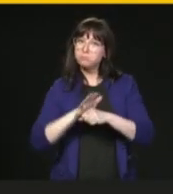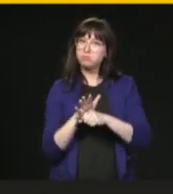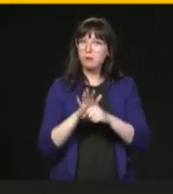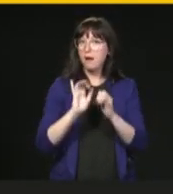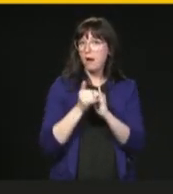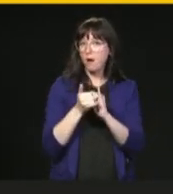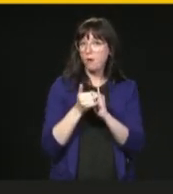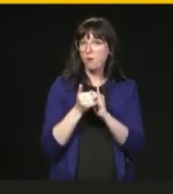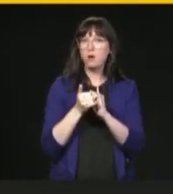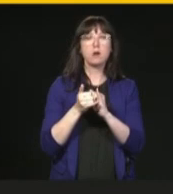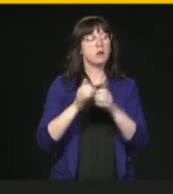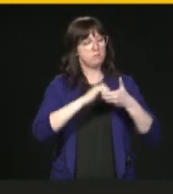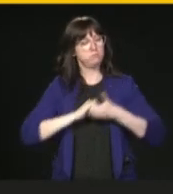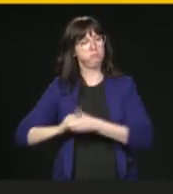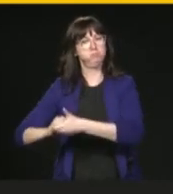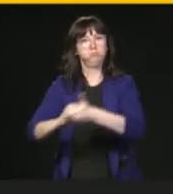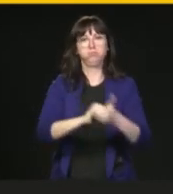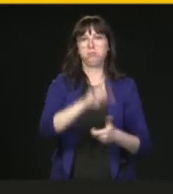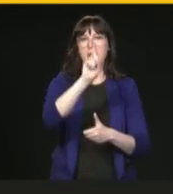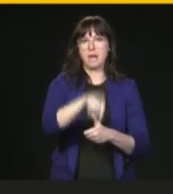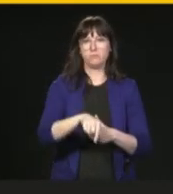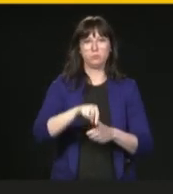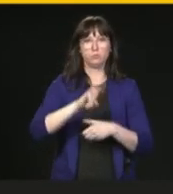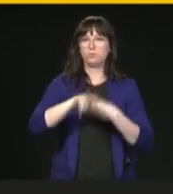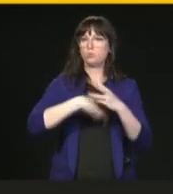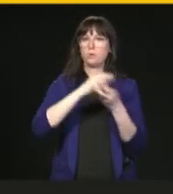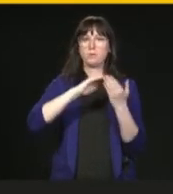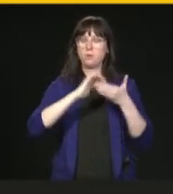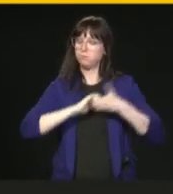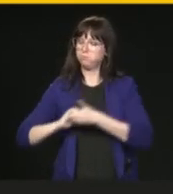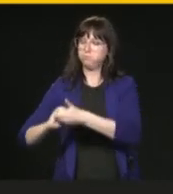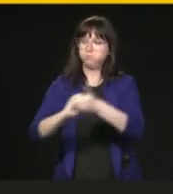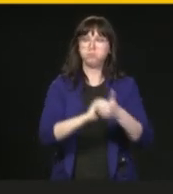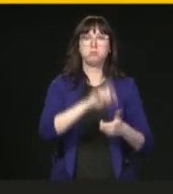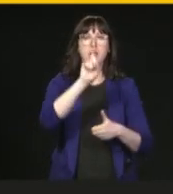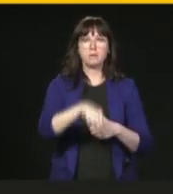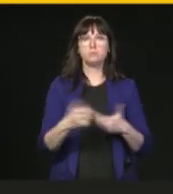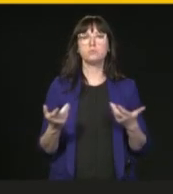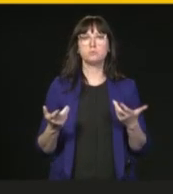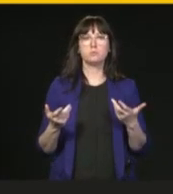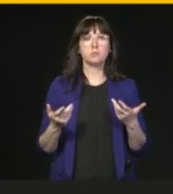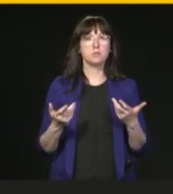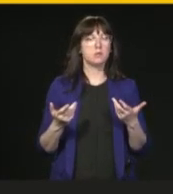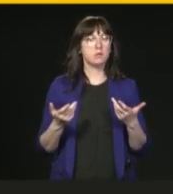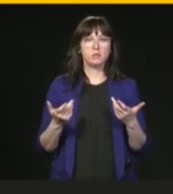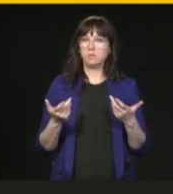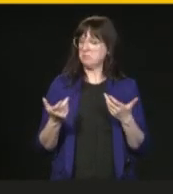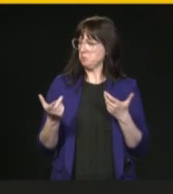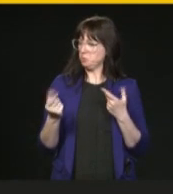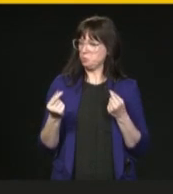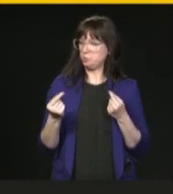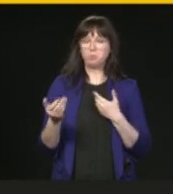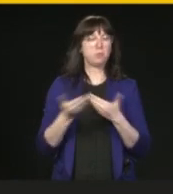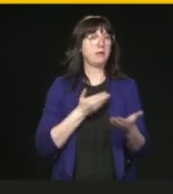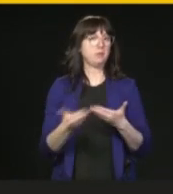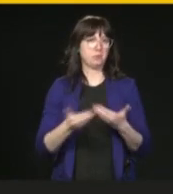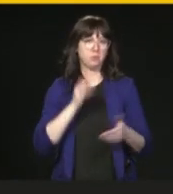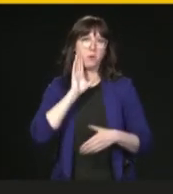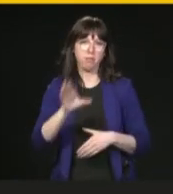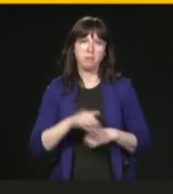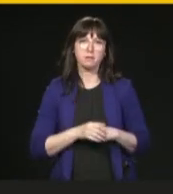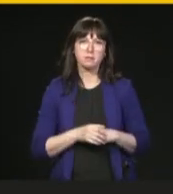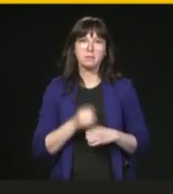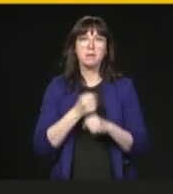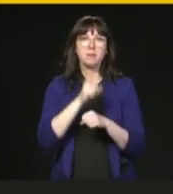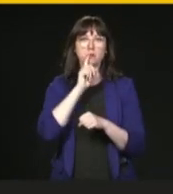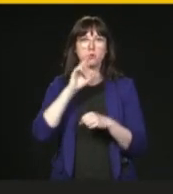take action together as a global community. So we're going to do whatever it takes. That means making sure the